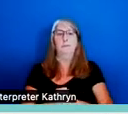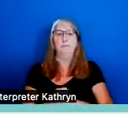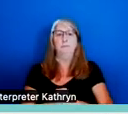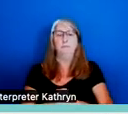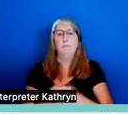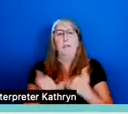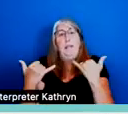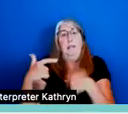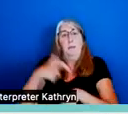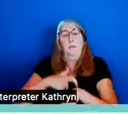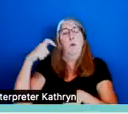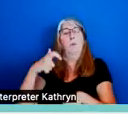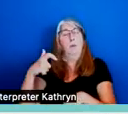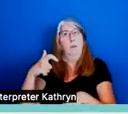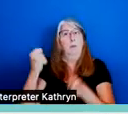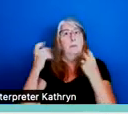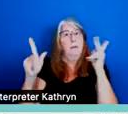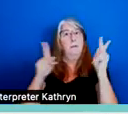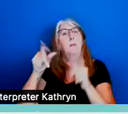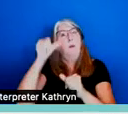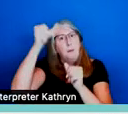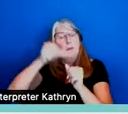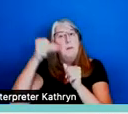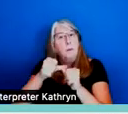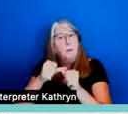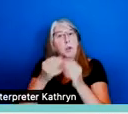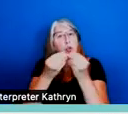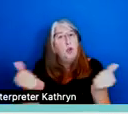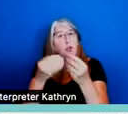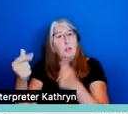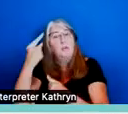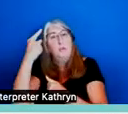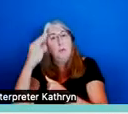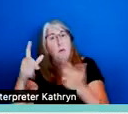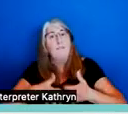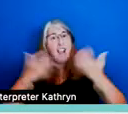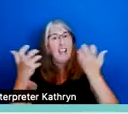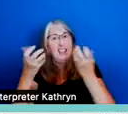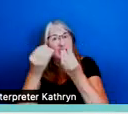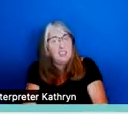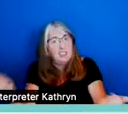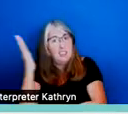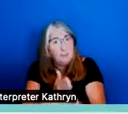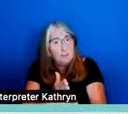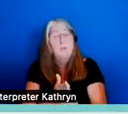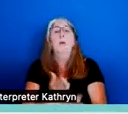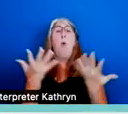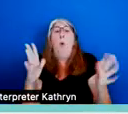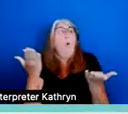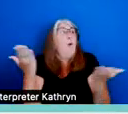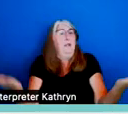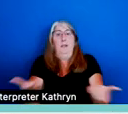This moment has reminded many that the solutions we need to end gender-based violence are already in the communities that